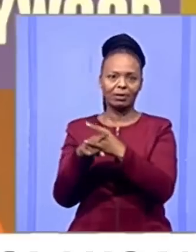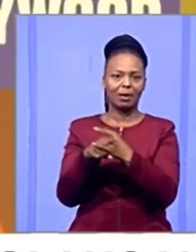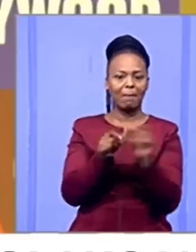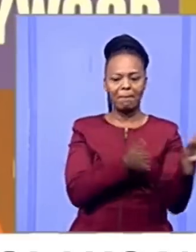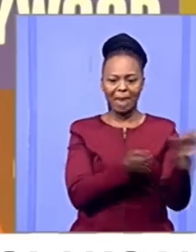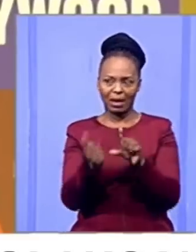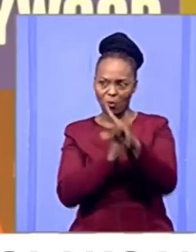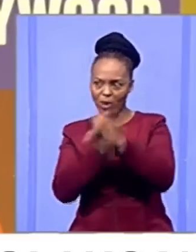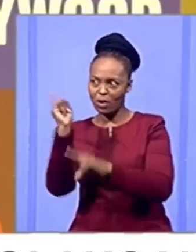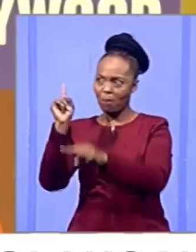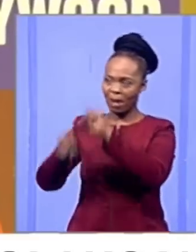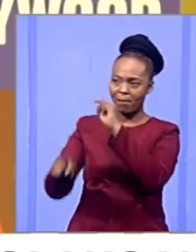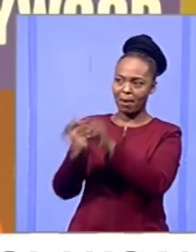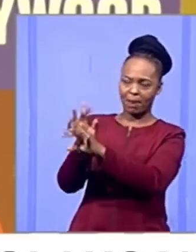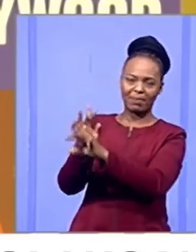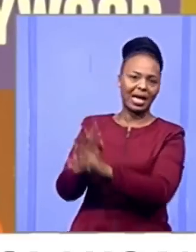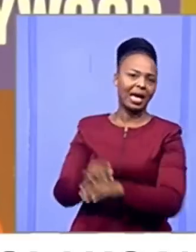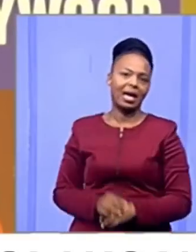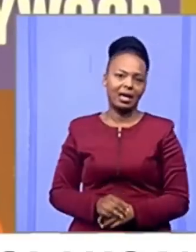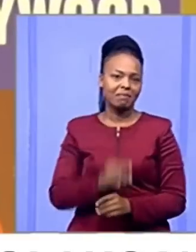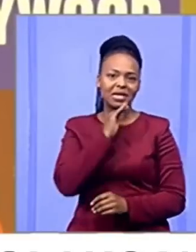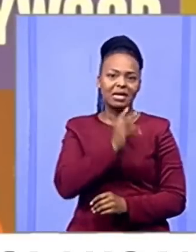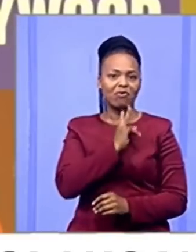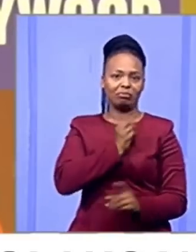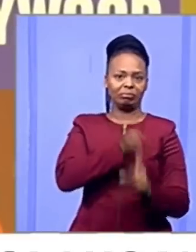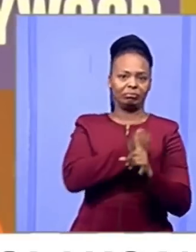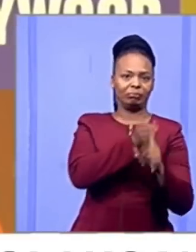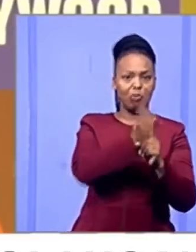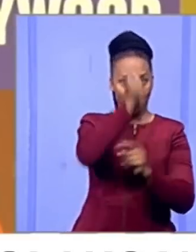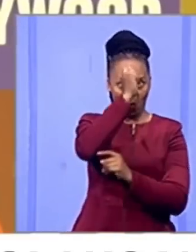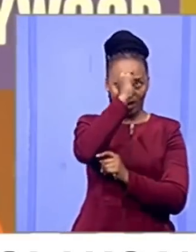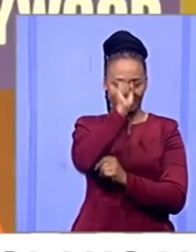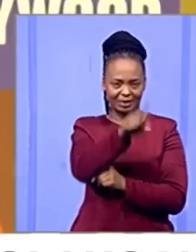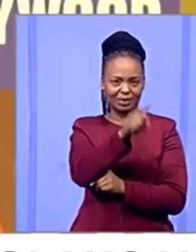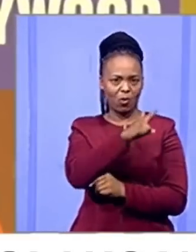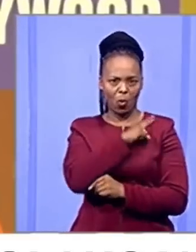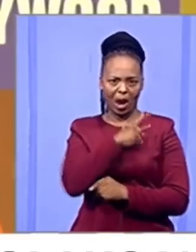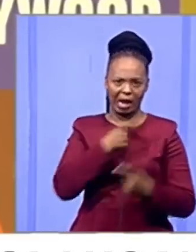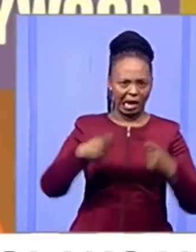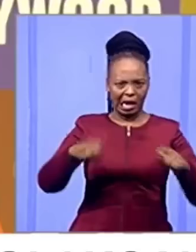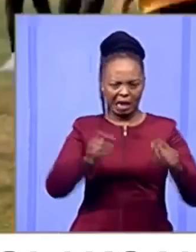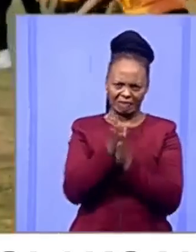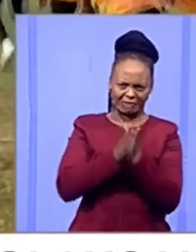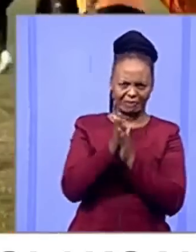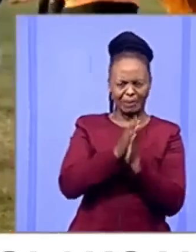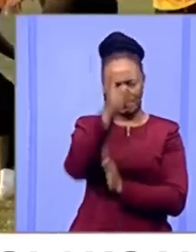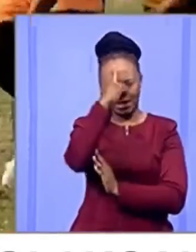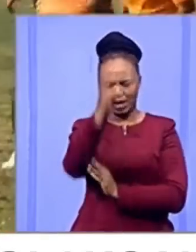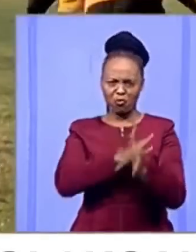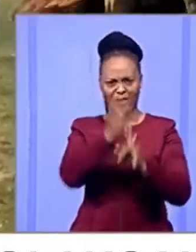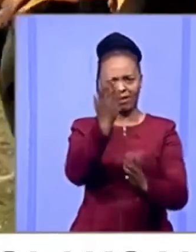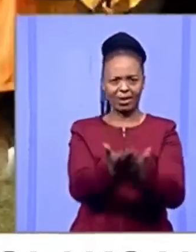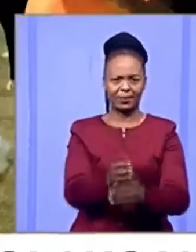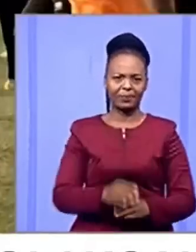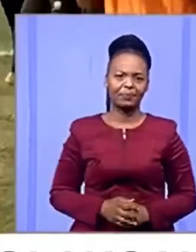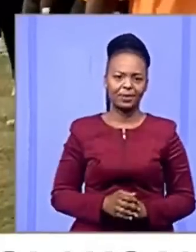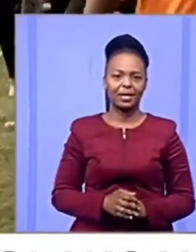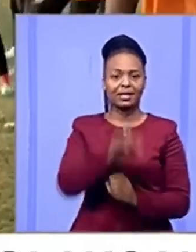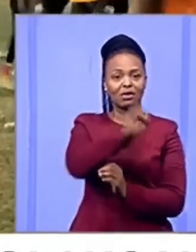says that mentally these boys are very strong because they have the will and they believe that they will win. Afrika Borwa e